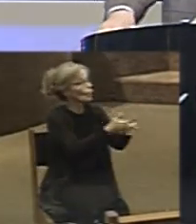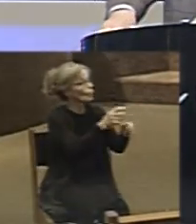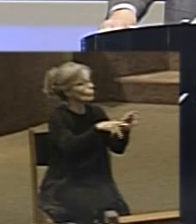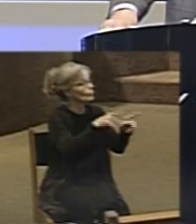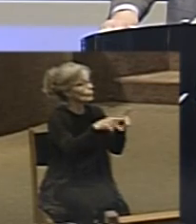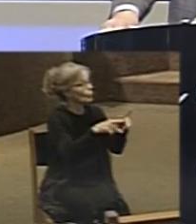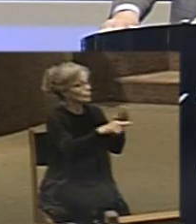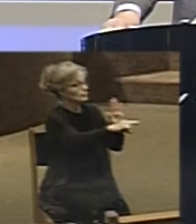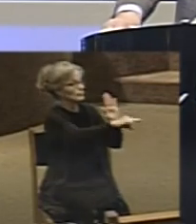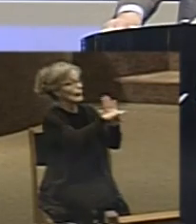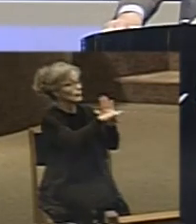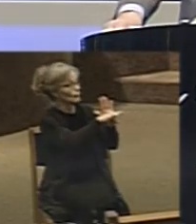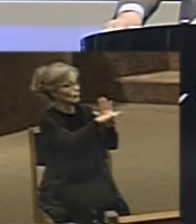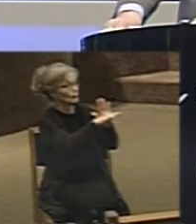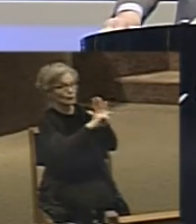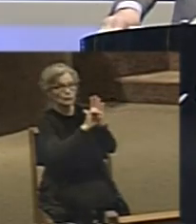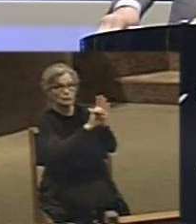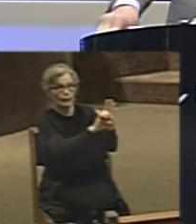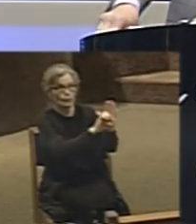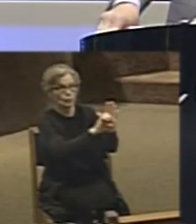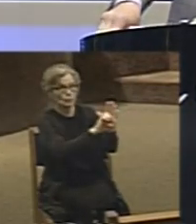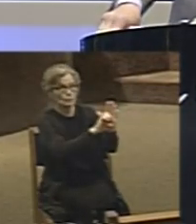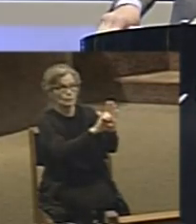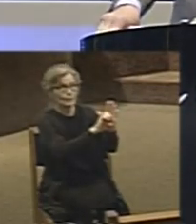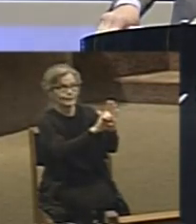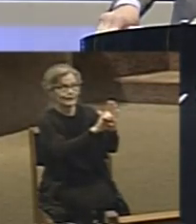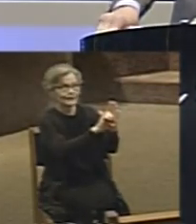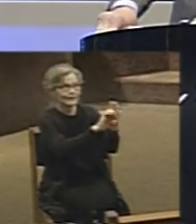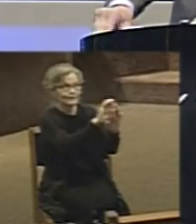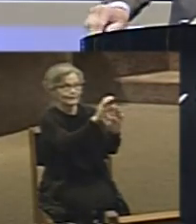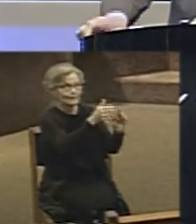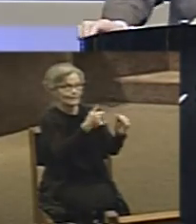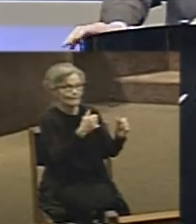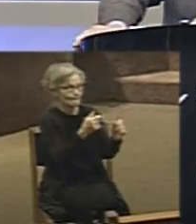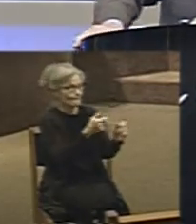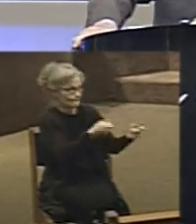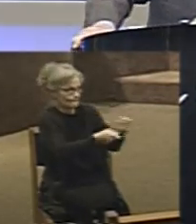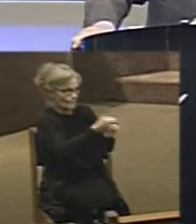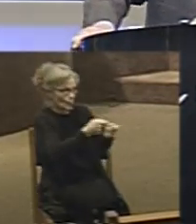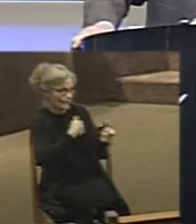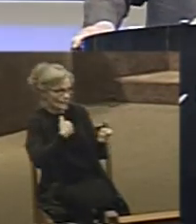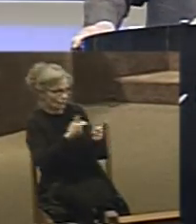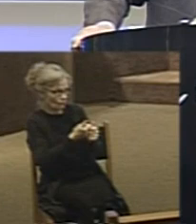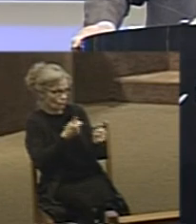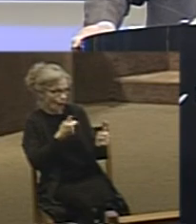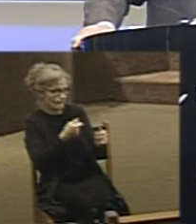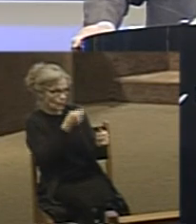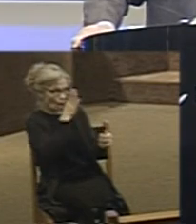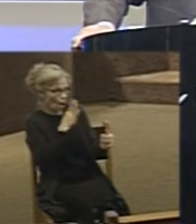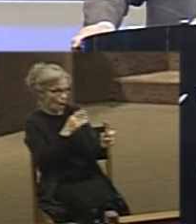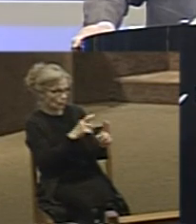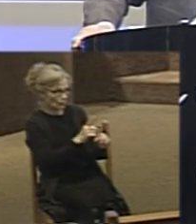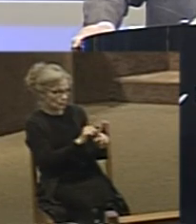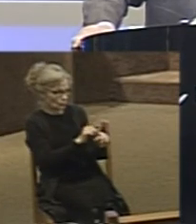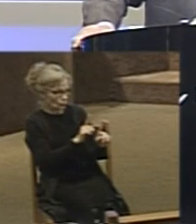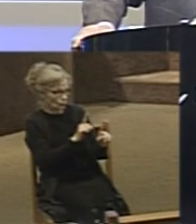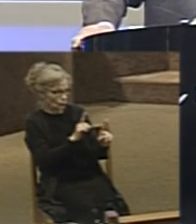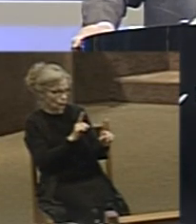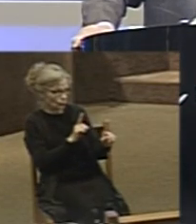God? Or are they wooing me farther from God?